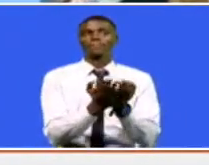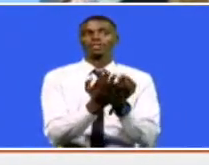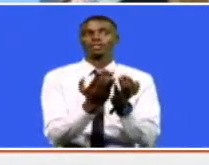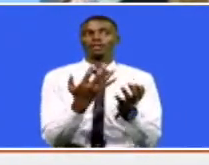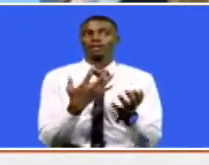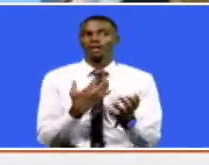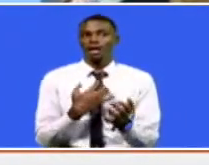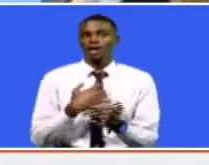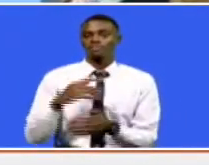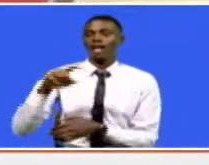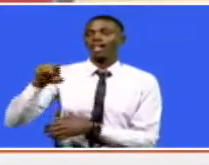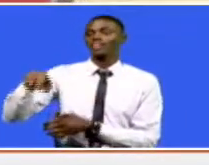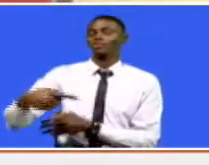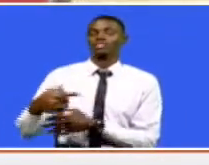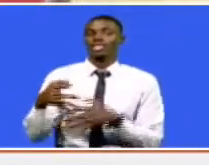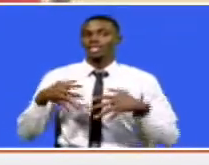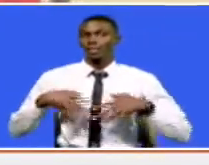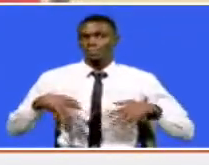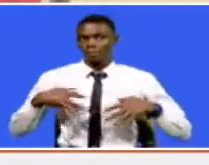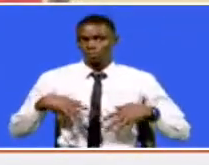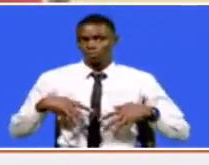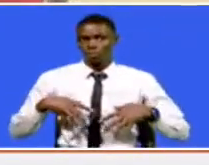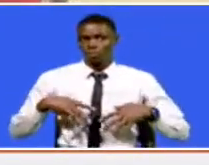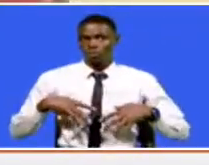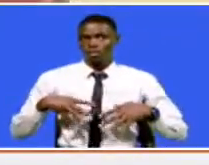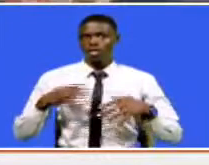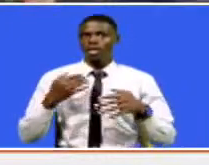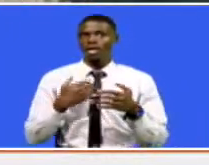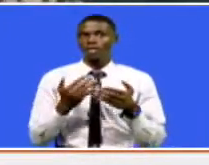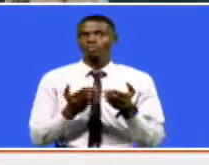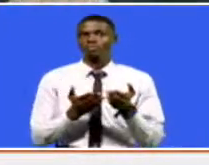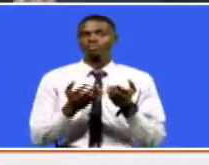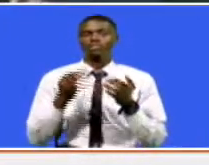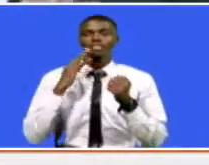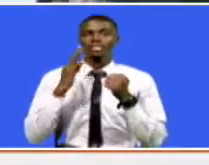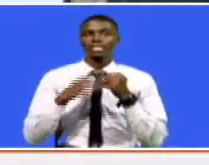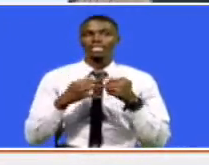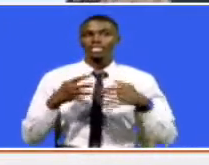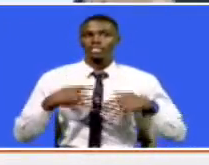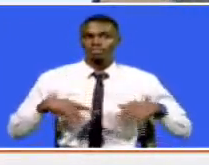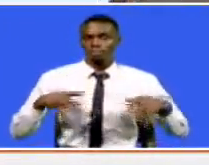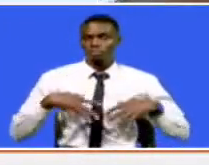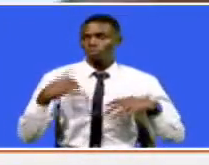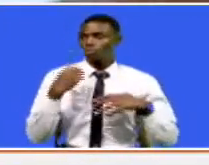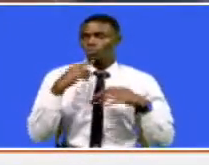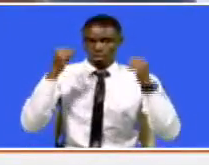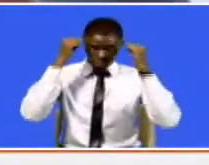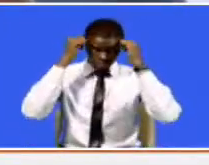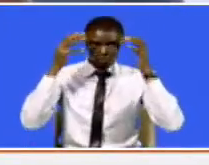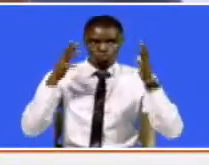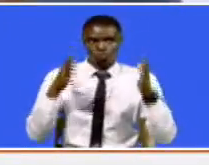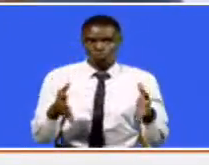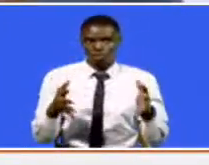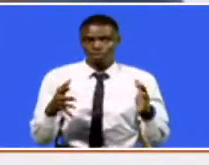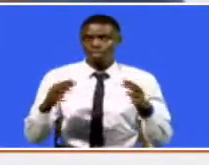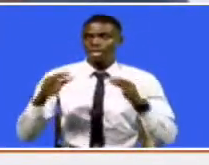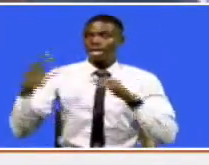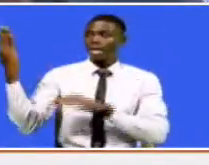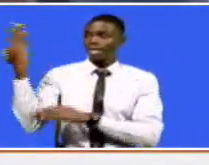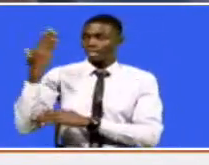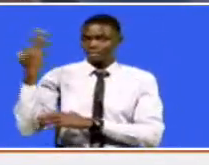of 1,000 passengers. This season it has sailed 800 passengers who comprise students, lecturers and the ship